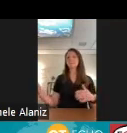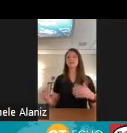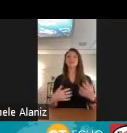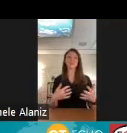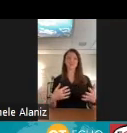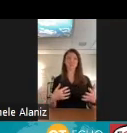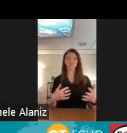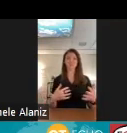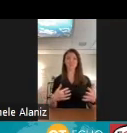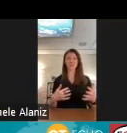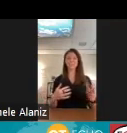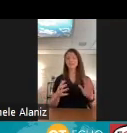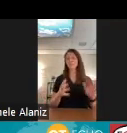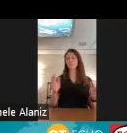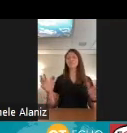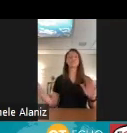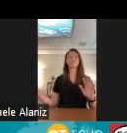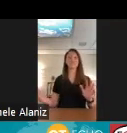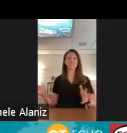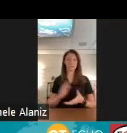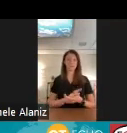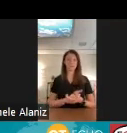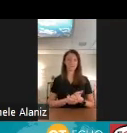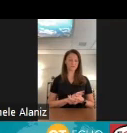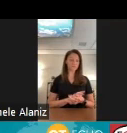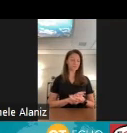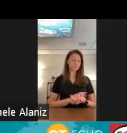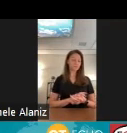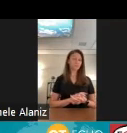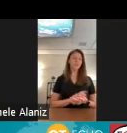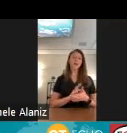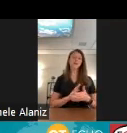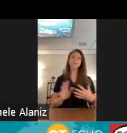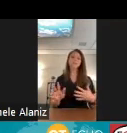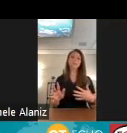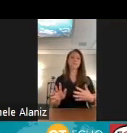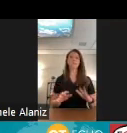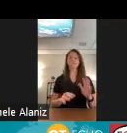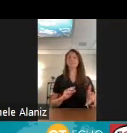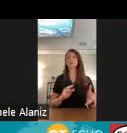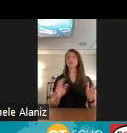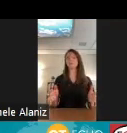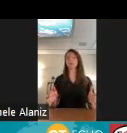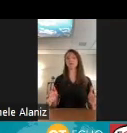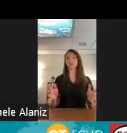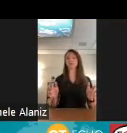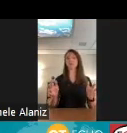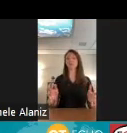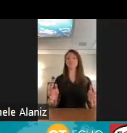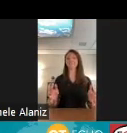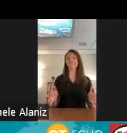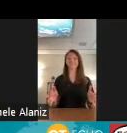sometimes it depends on what you're trying to target, which intensity you might choose. A good rule of thumb is low to